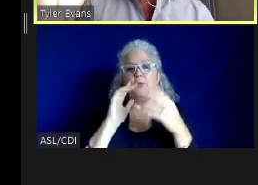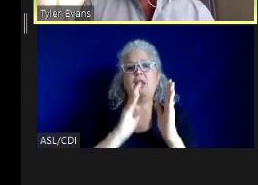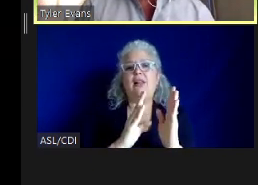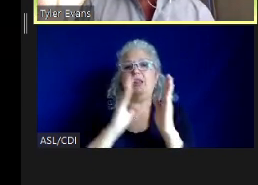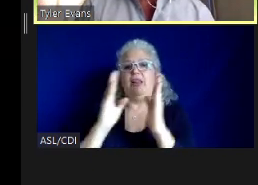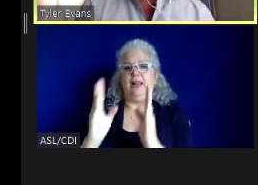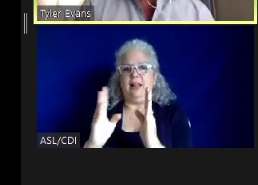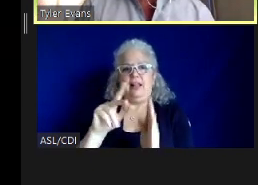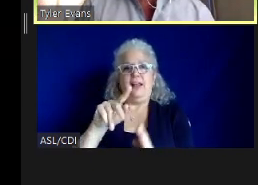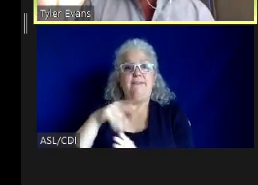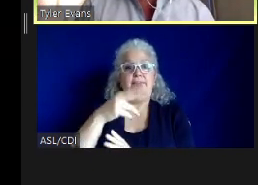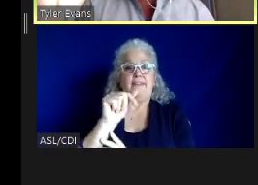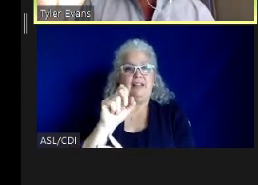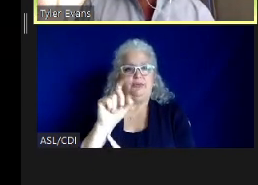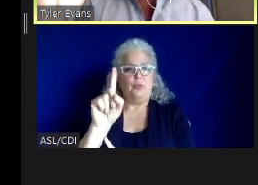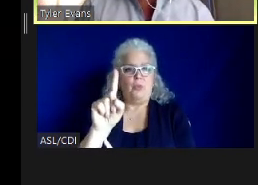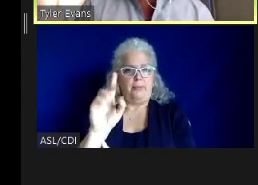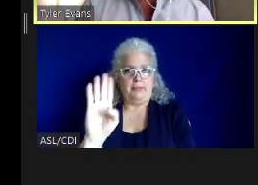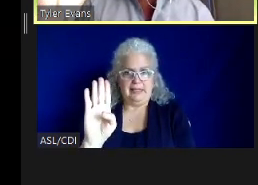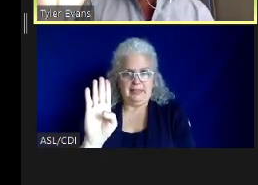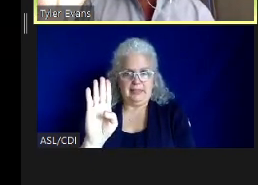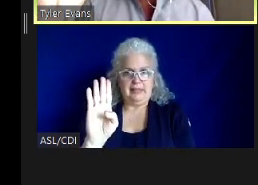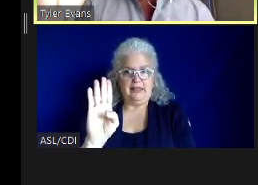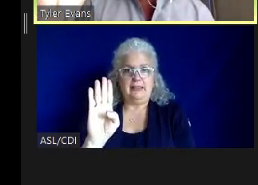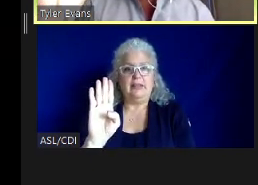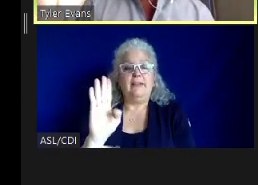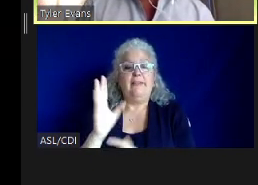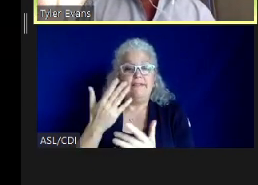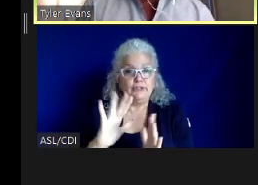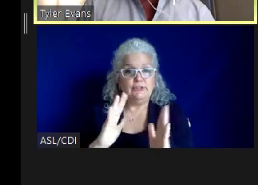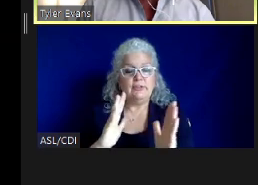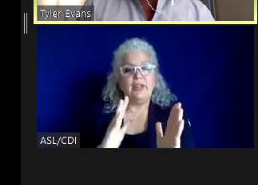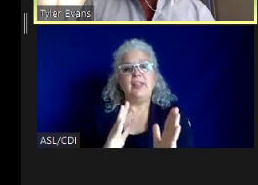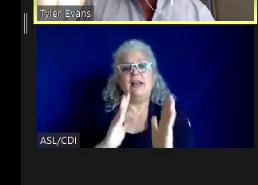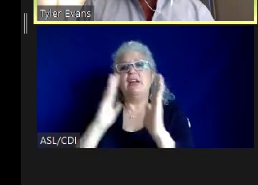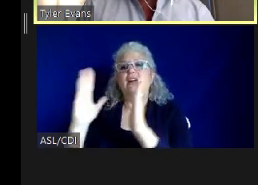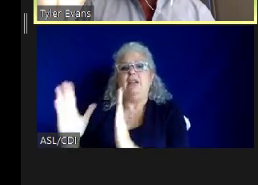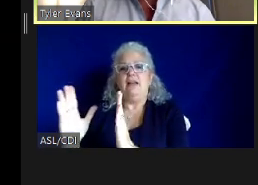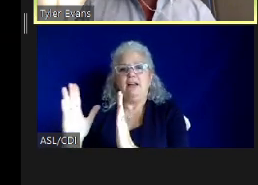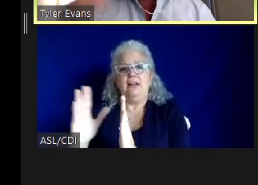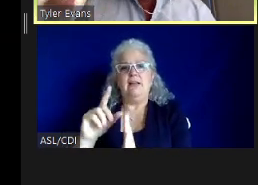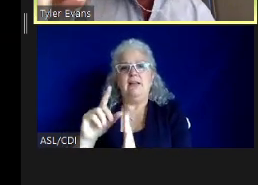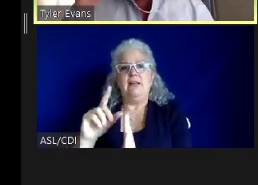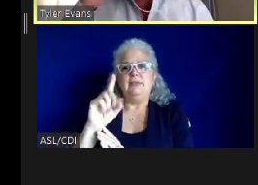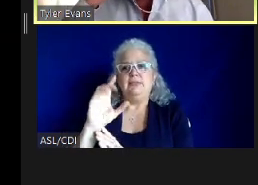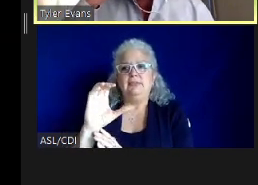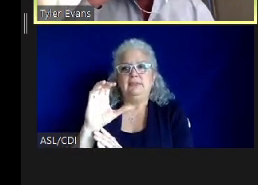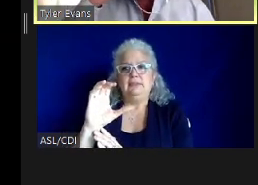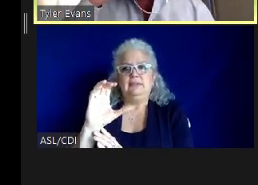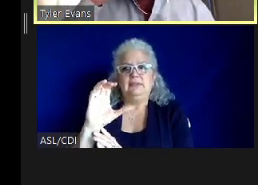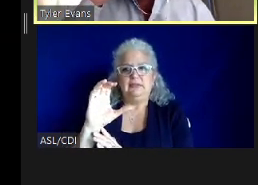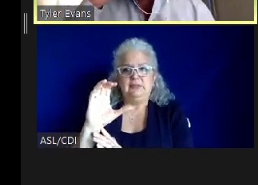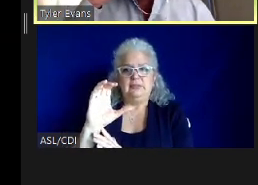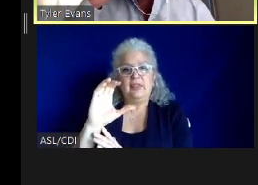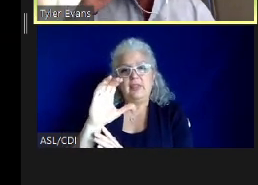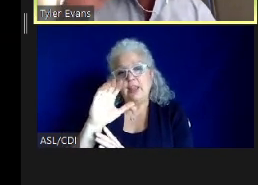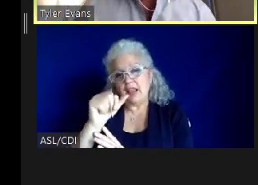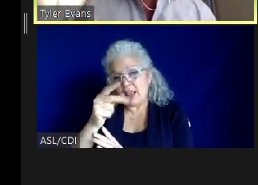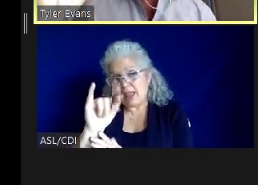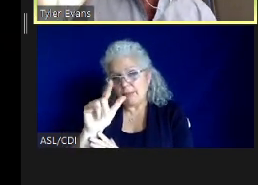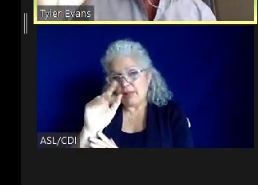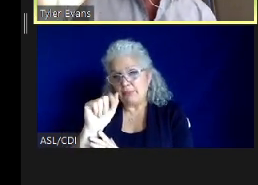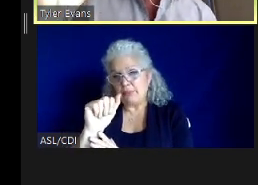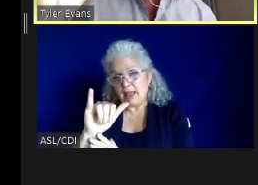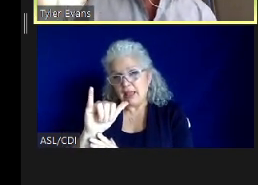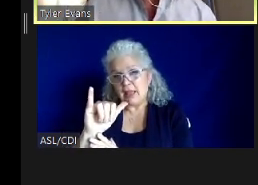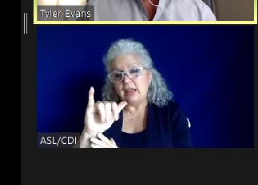is probably going to be 4 months out, so maybe April, May, and then phase 2 in summer. Next slide.